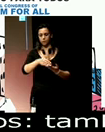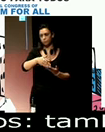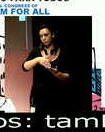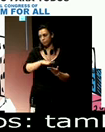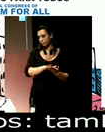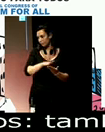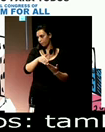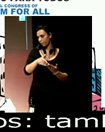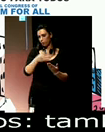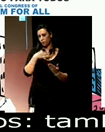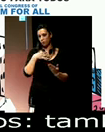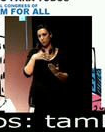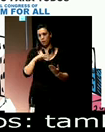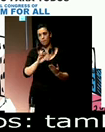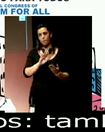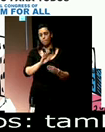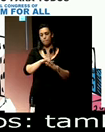we